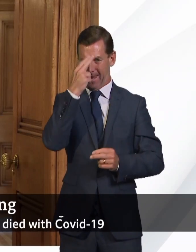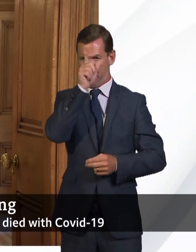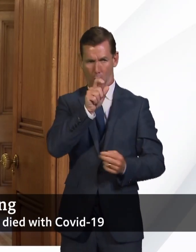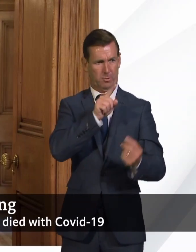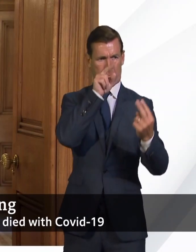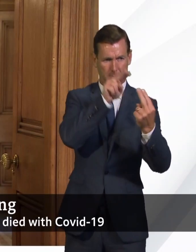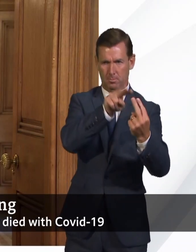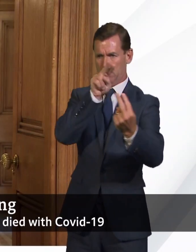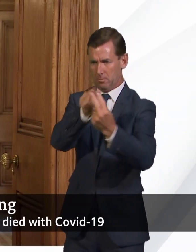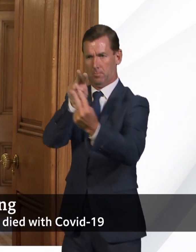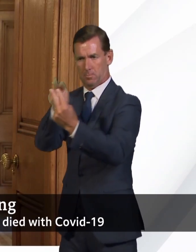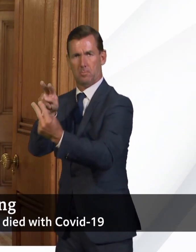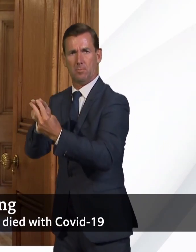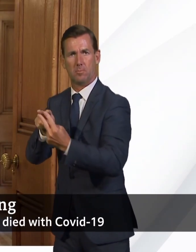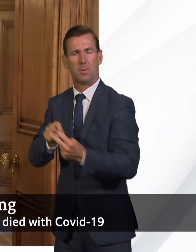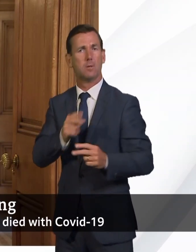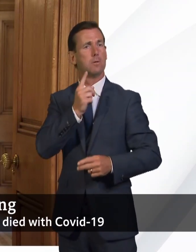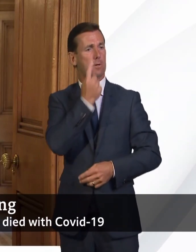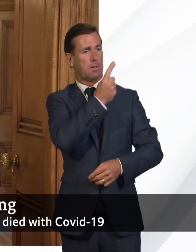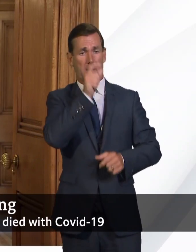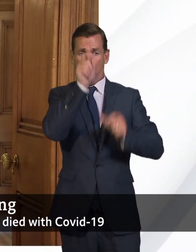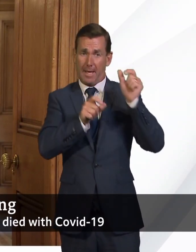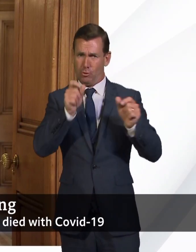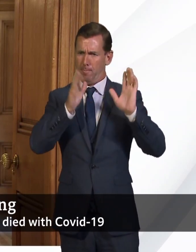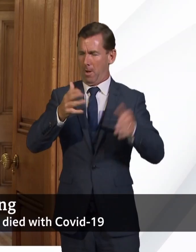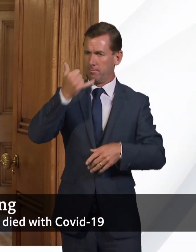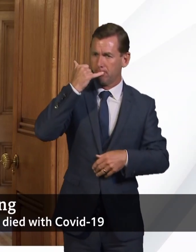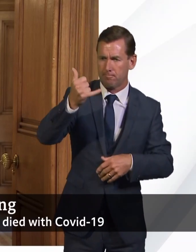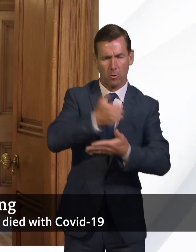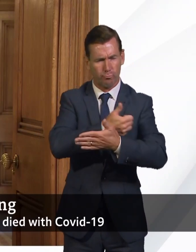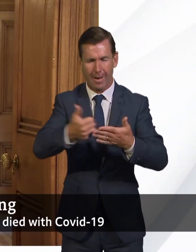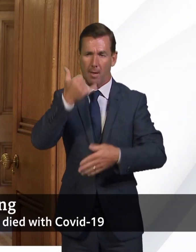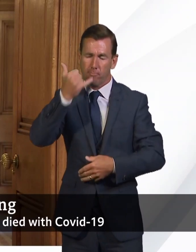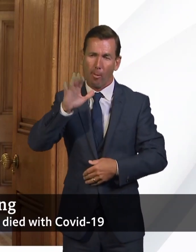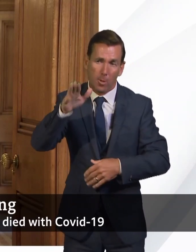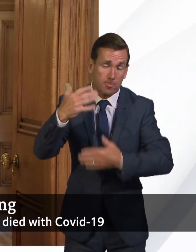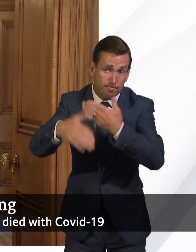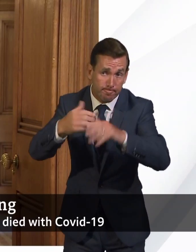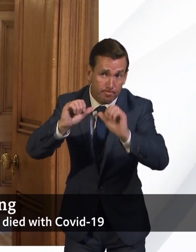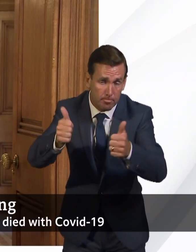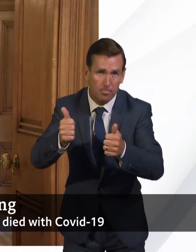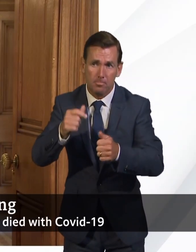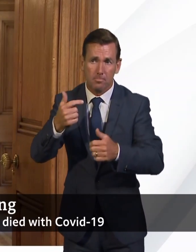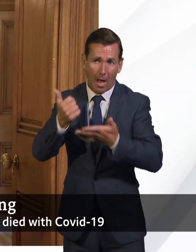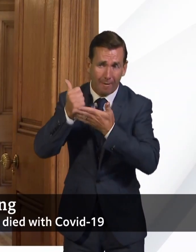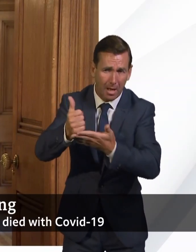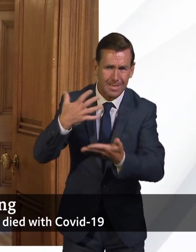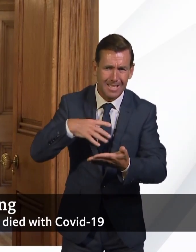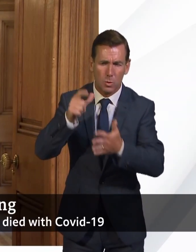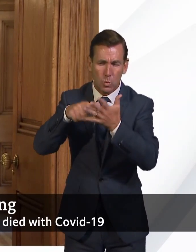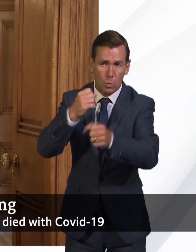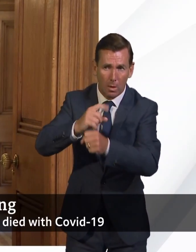in regularly to assess residents and support care home staff with clinical advice. This is the most